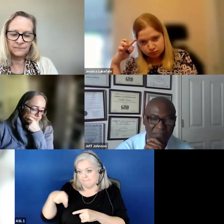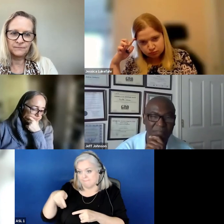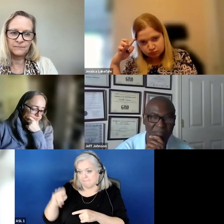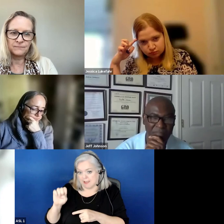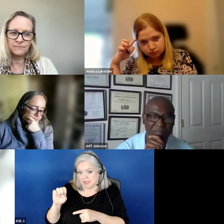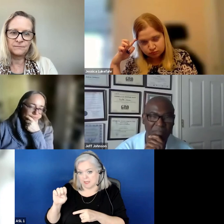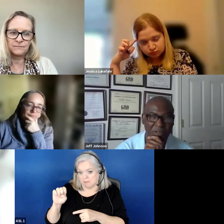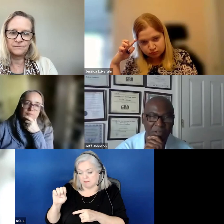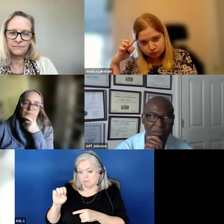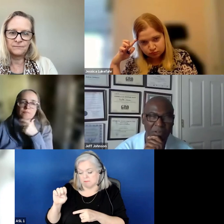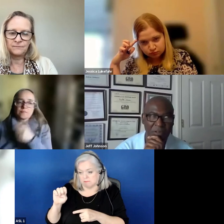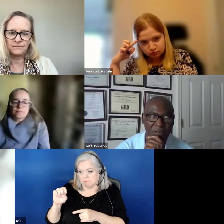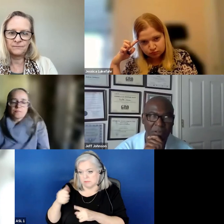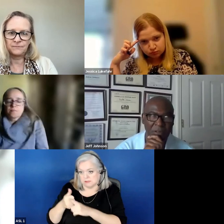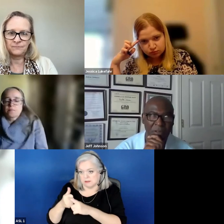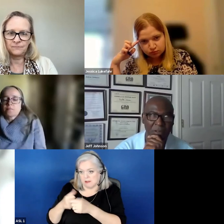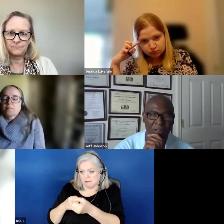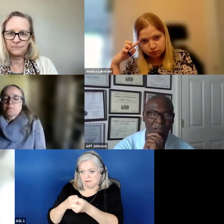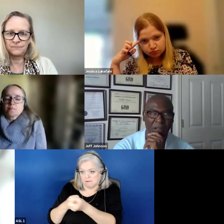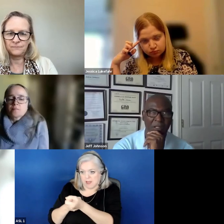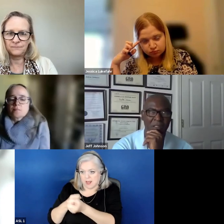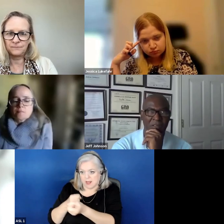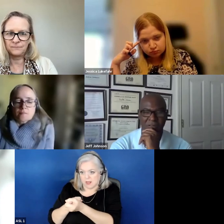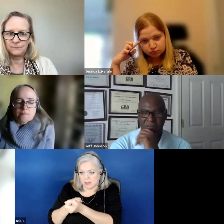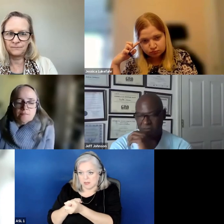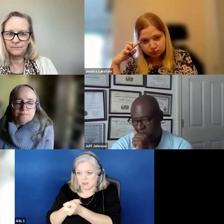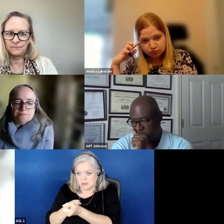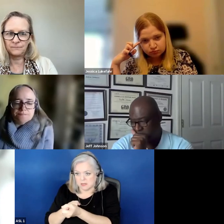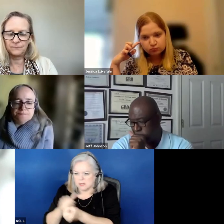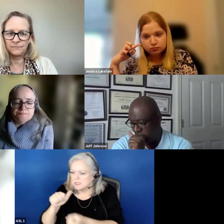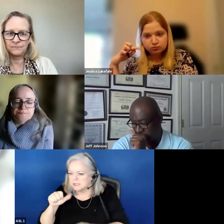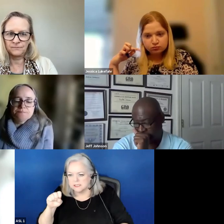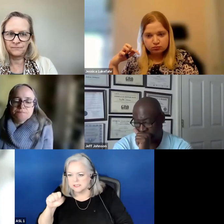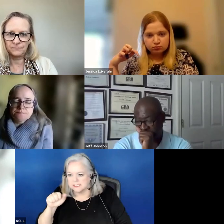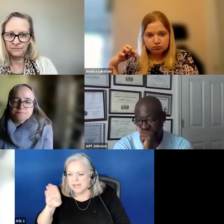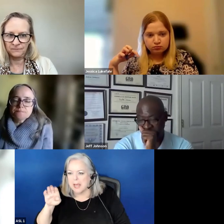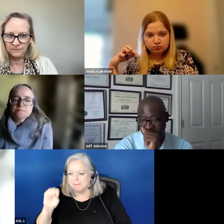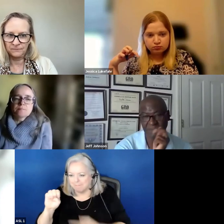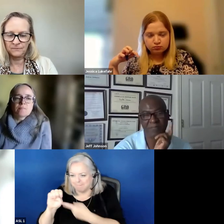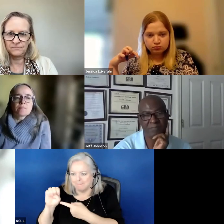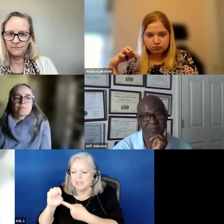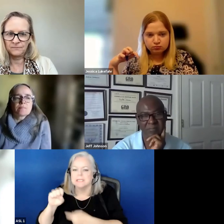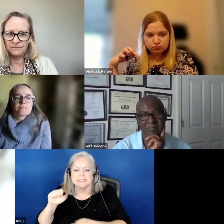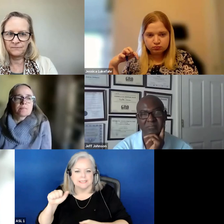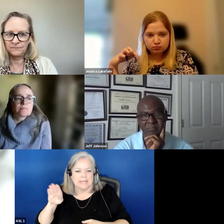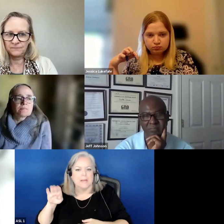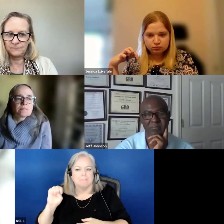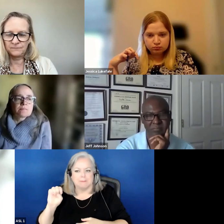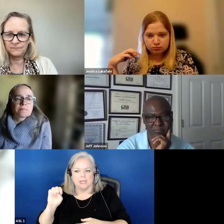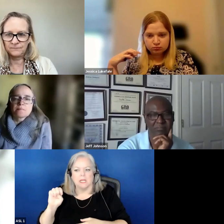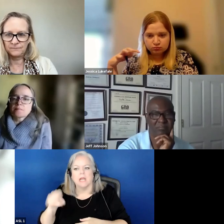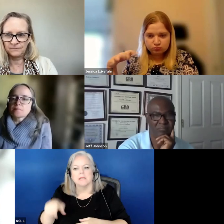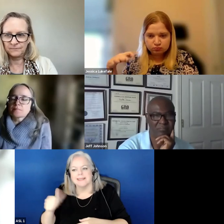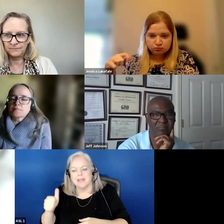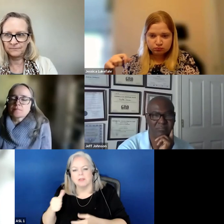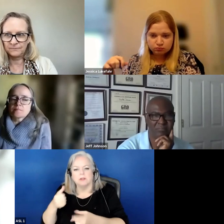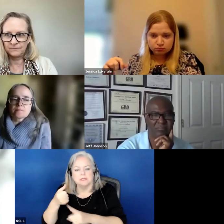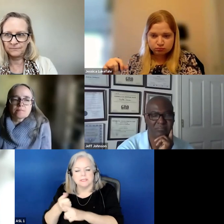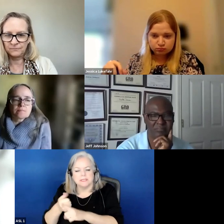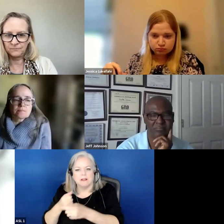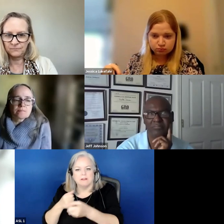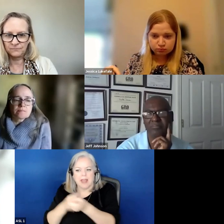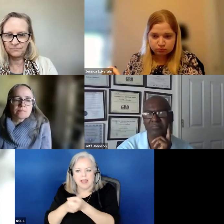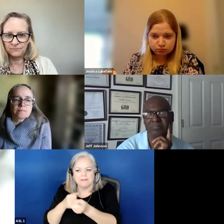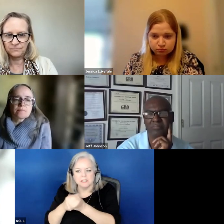-Efficates Becoming Empowered. It's another self-advocacy organization. I don't